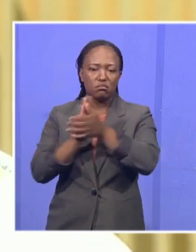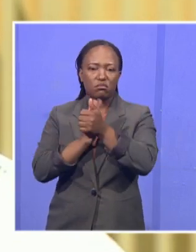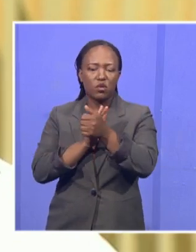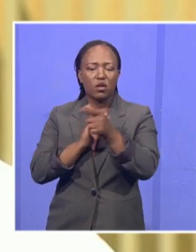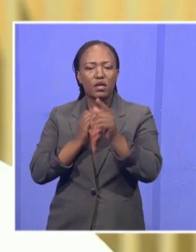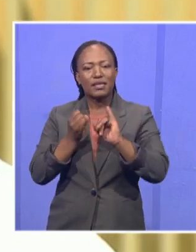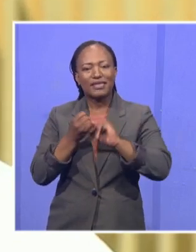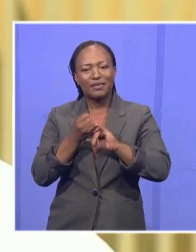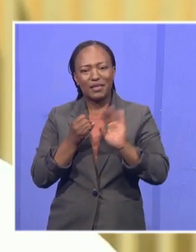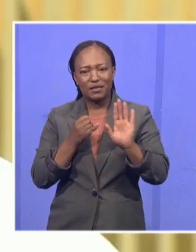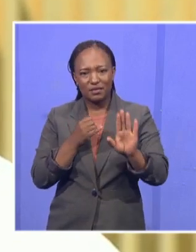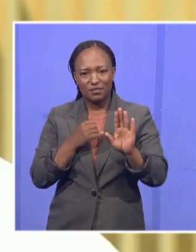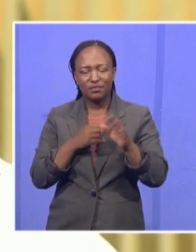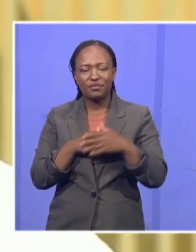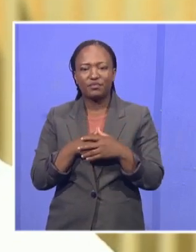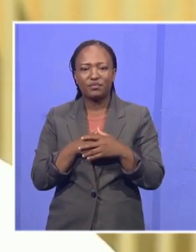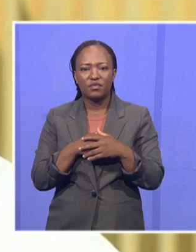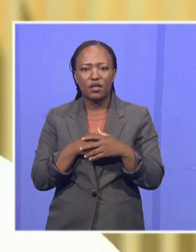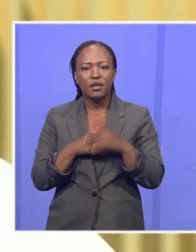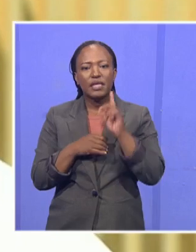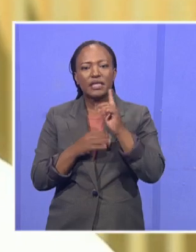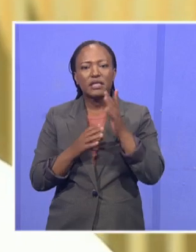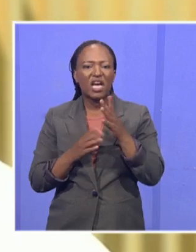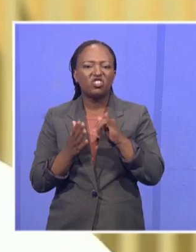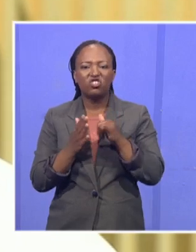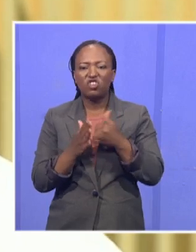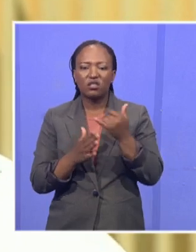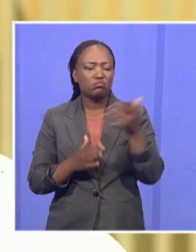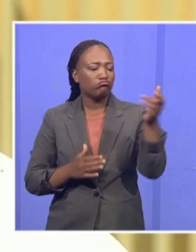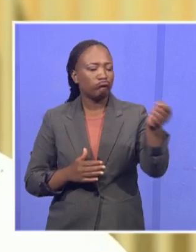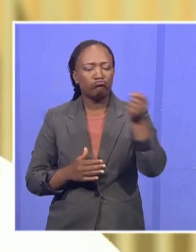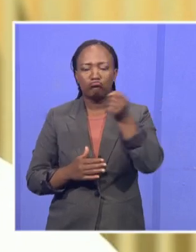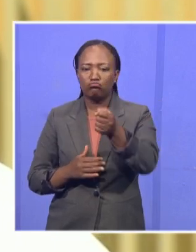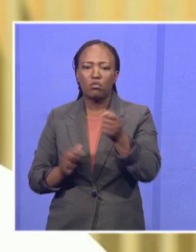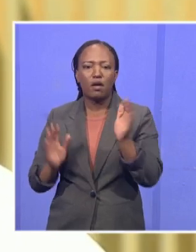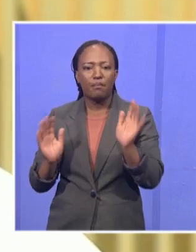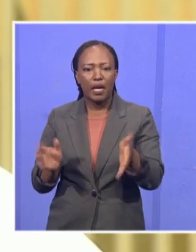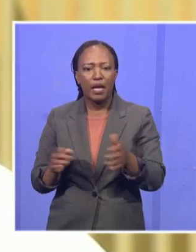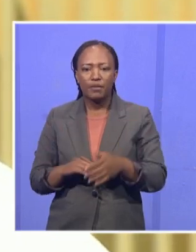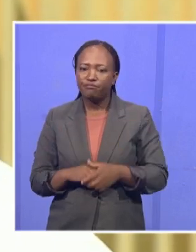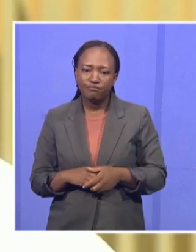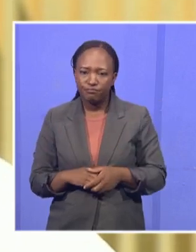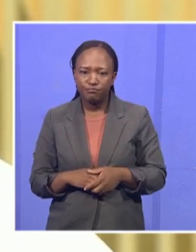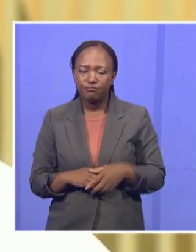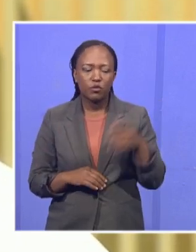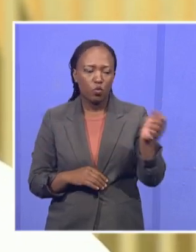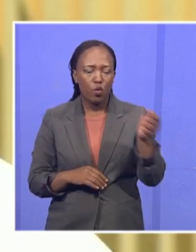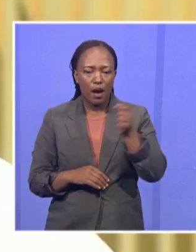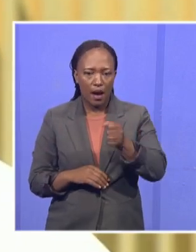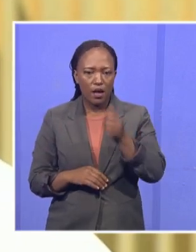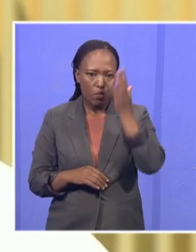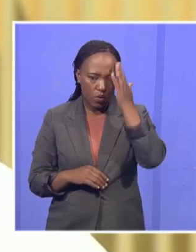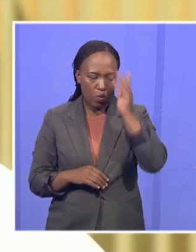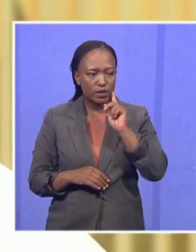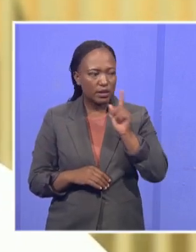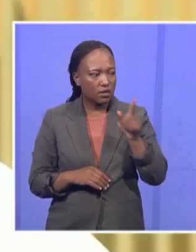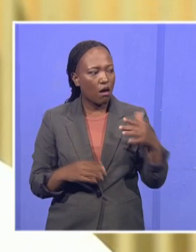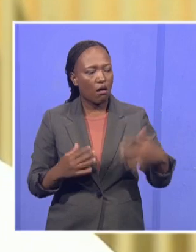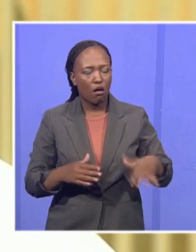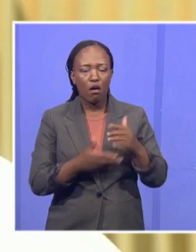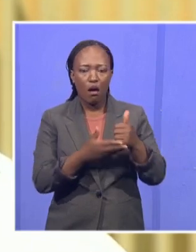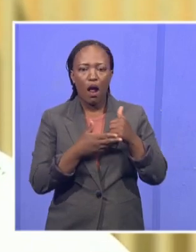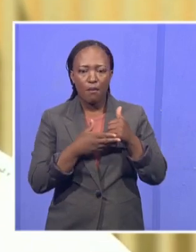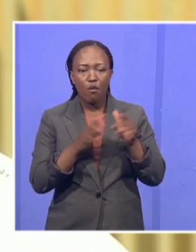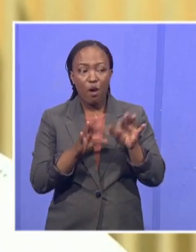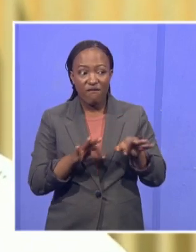subject. So we don't hire teachers for the sake of hiring teachers. We hire those we know that are going to add value to the